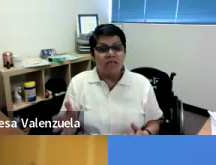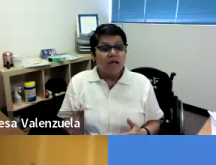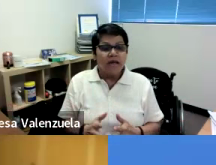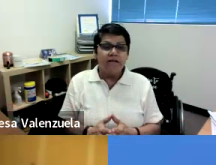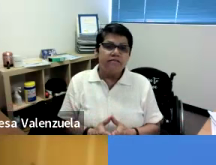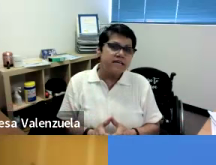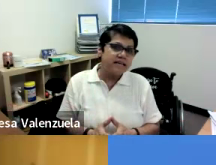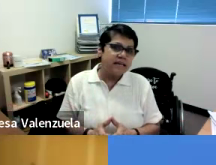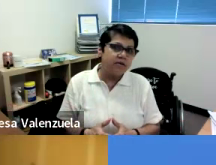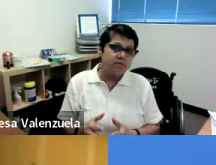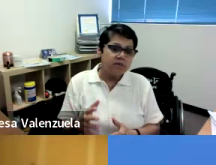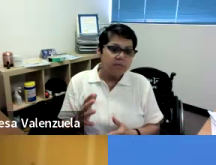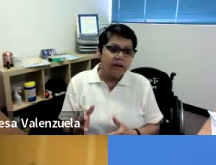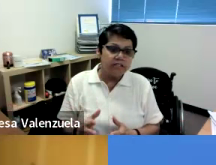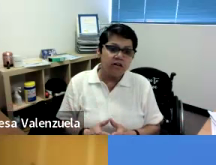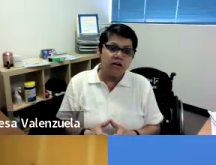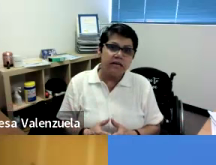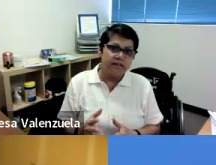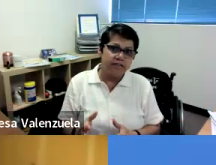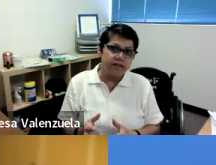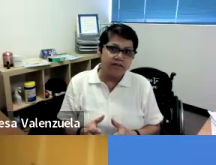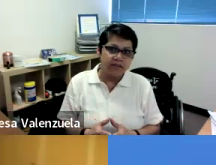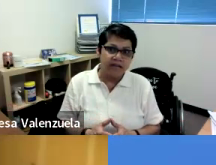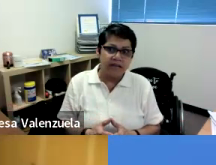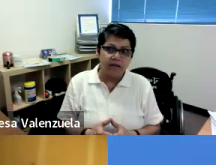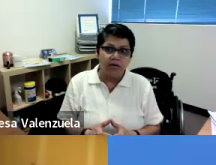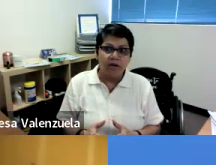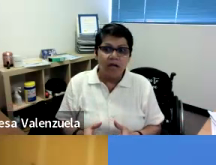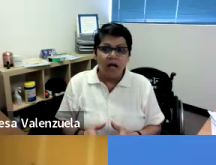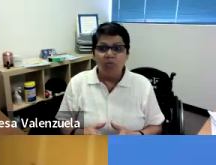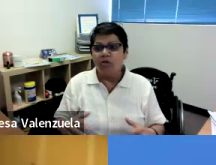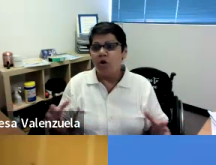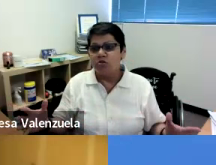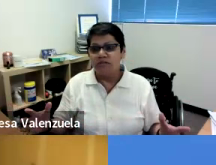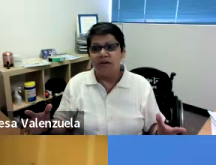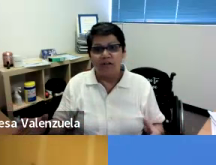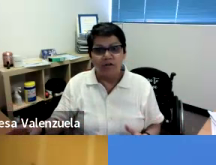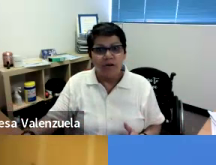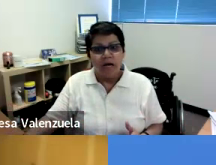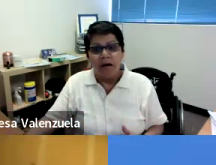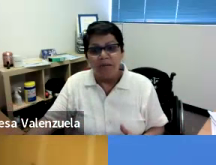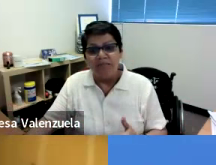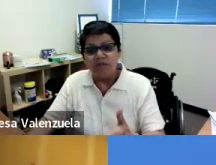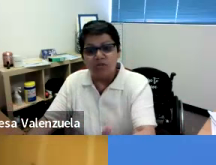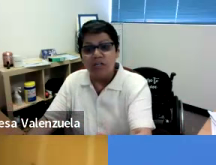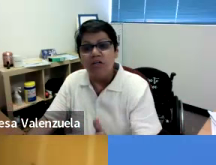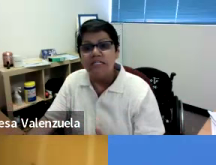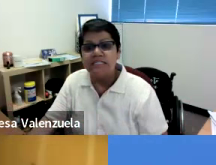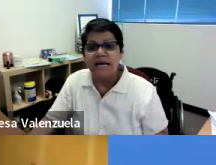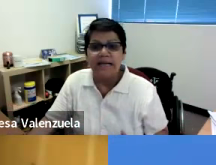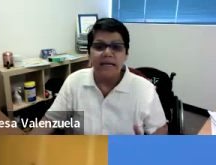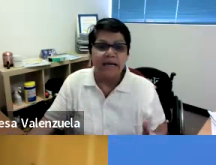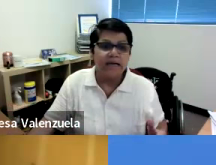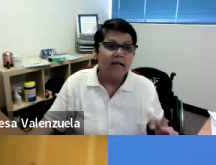the County of San Diego, Peraton, and the City of San Diego, with a host of other individuals,